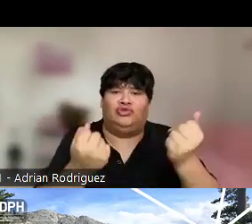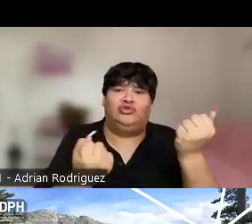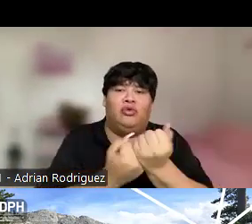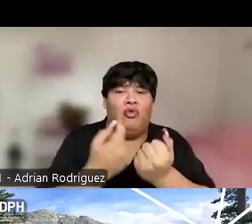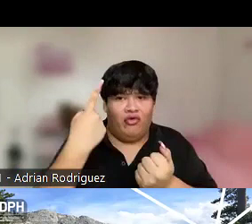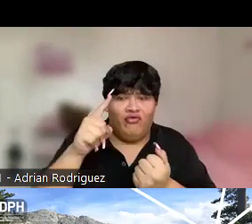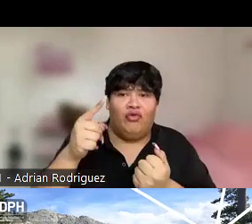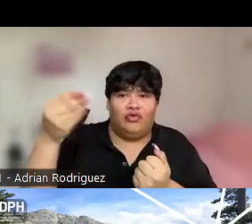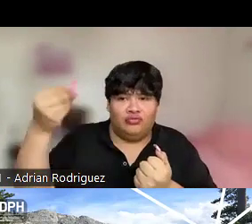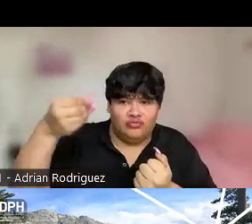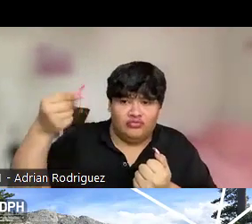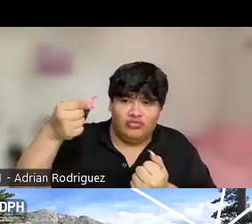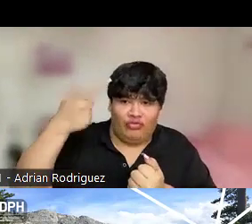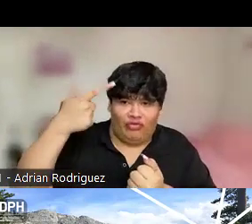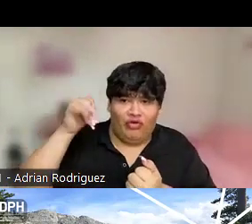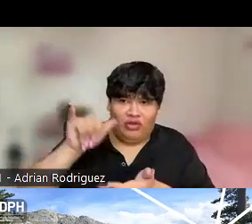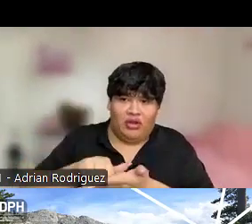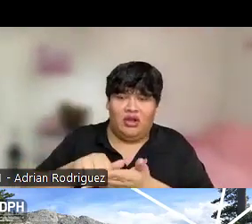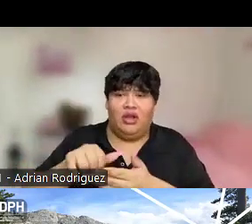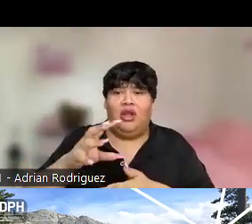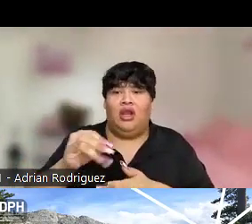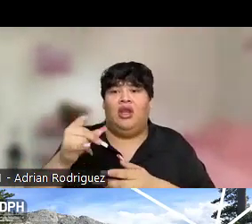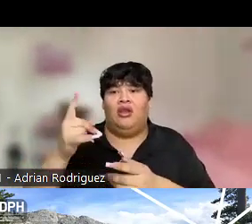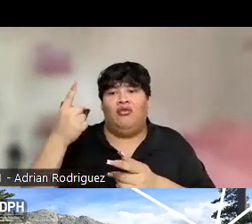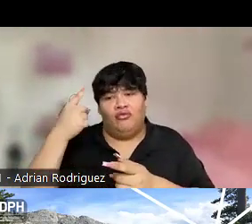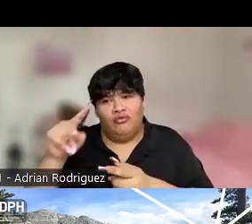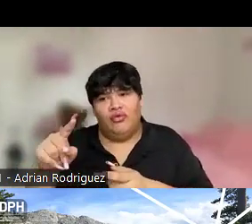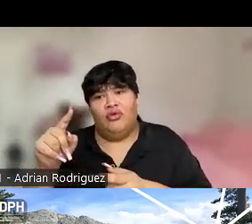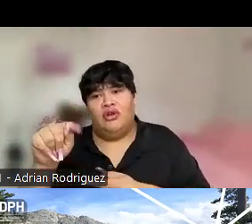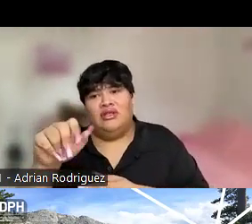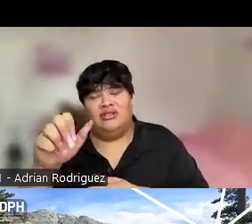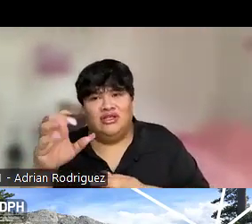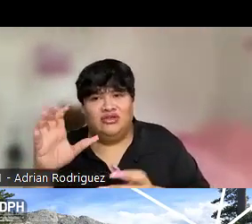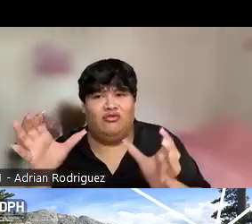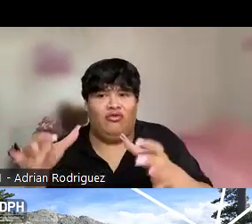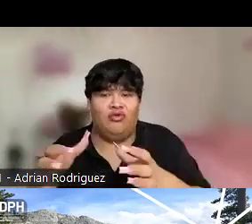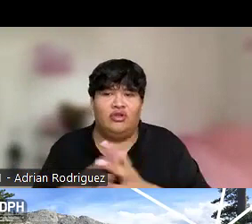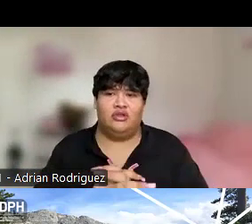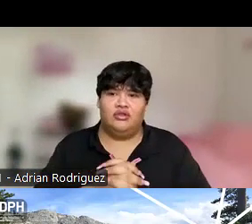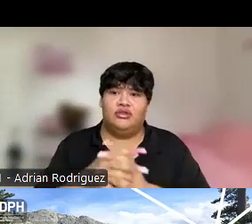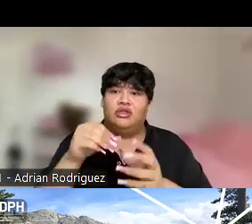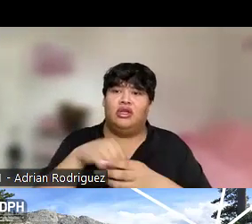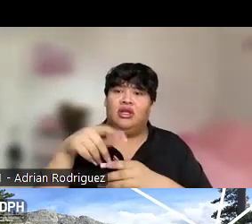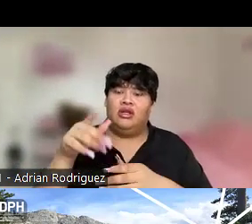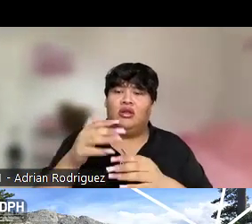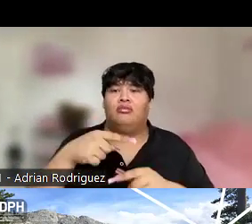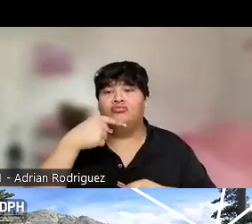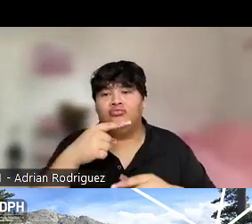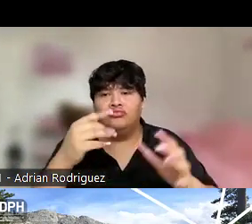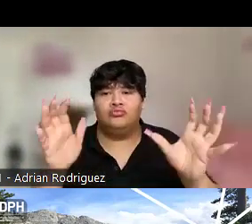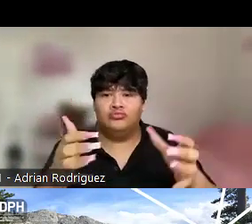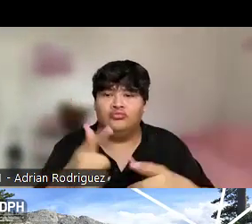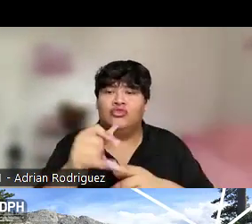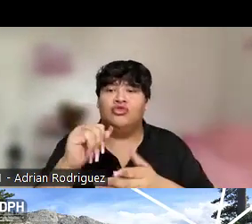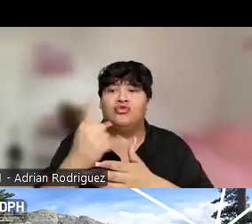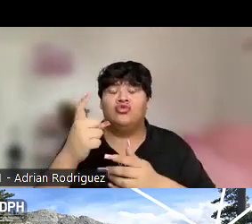funding. As recommended by the task force in their publication, one of the recommendations